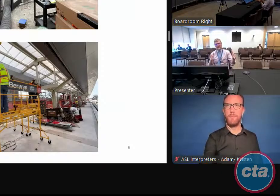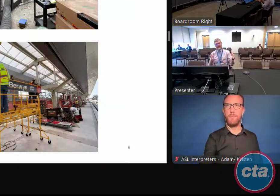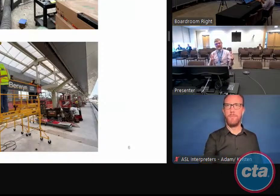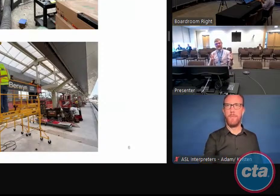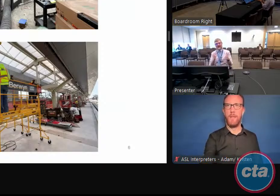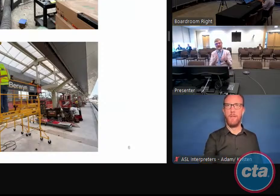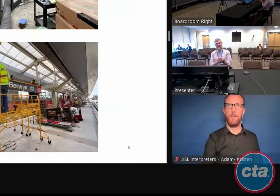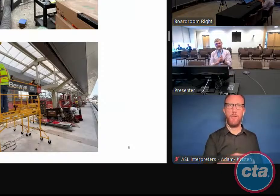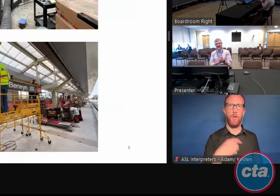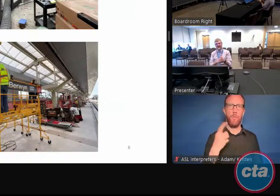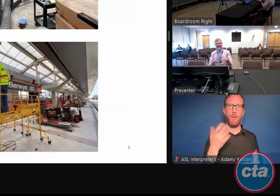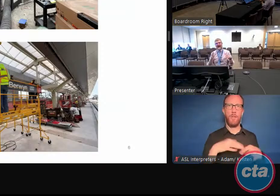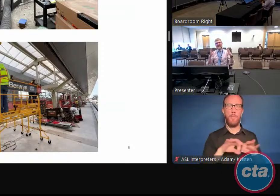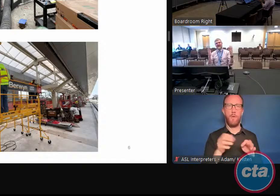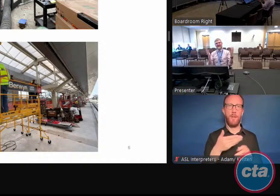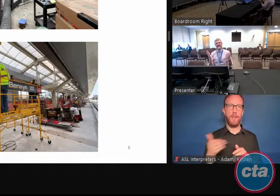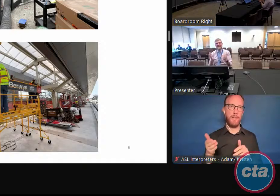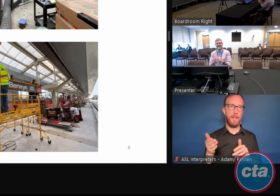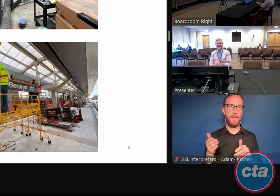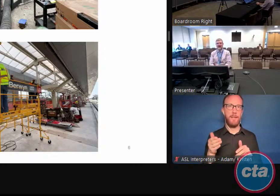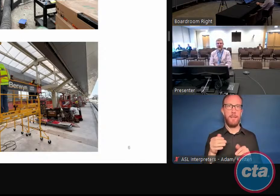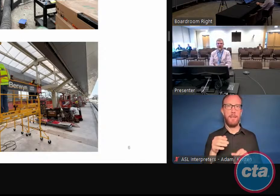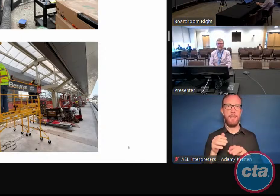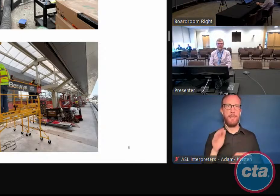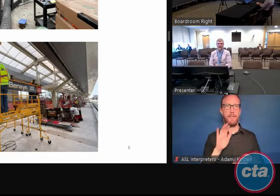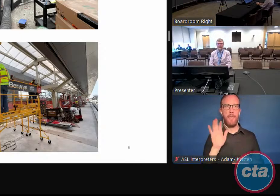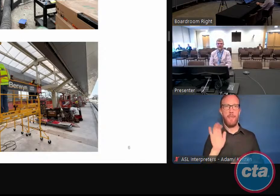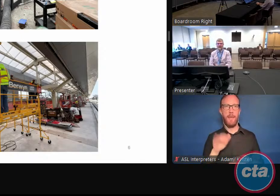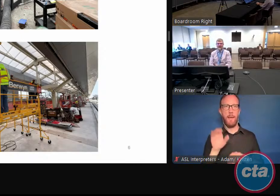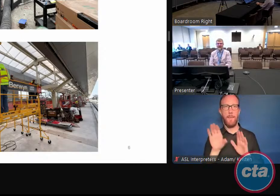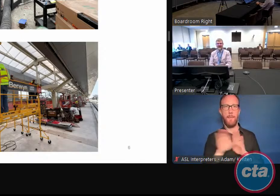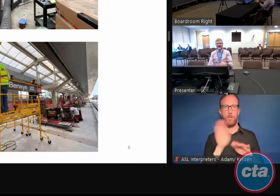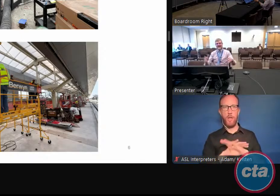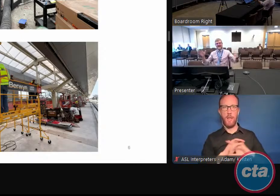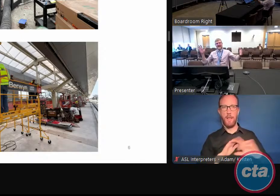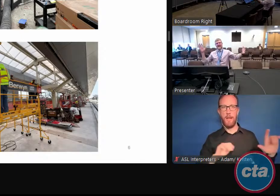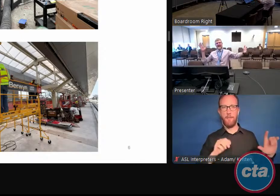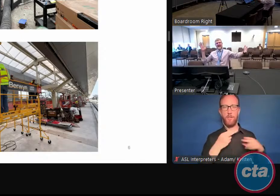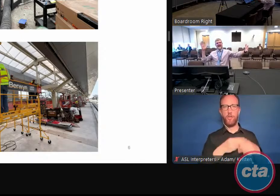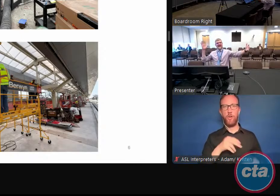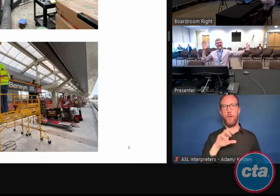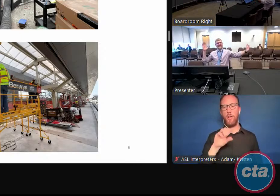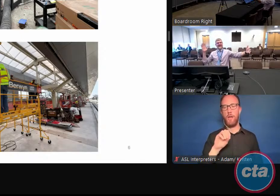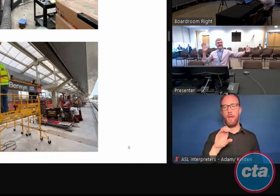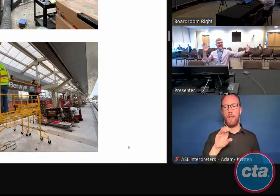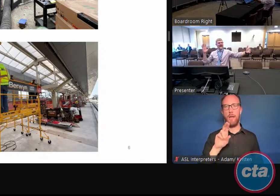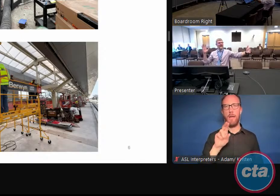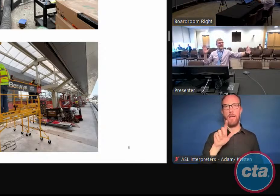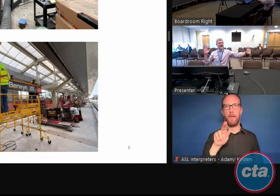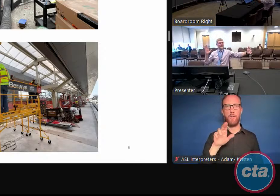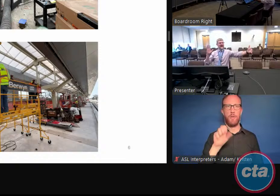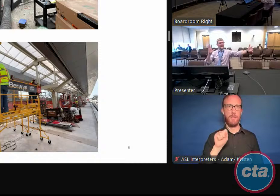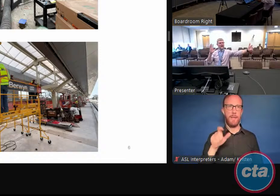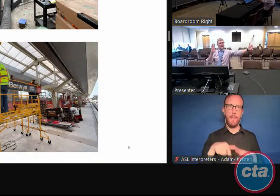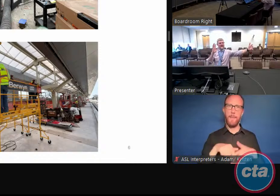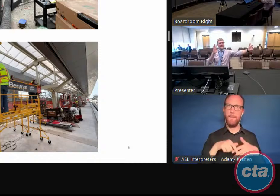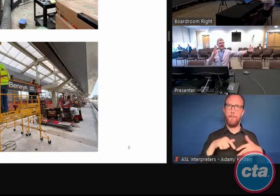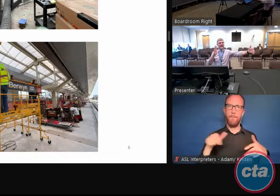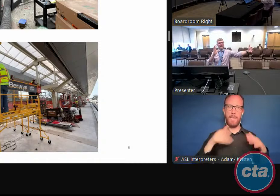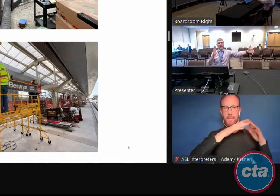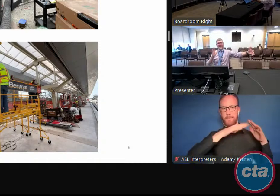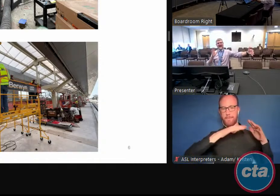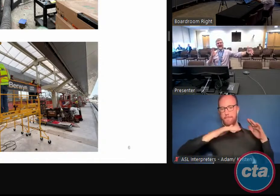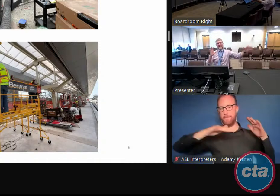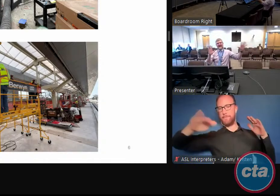larger picture on the left. It's called the Oculus. It is a extended canopy that goes out towards the